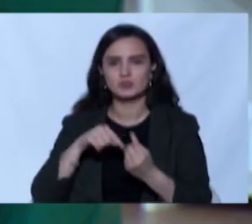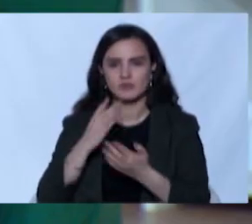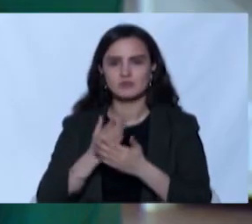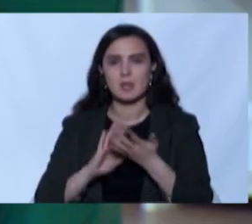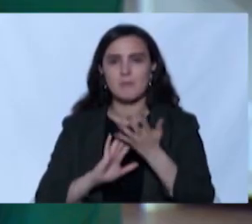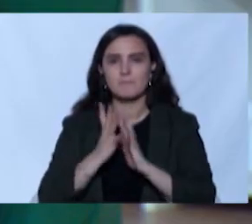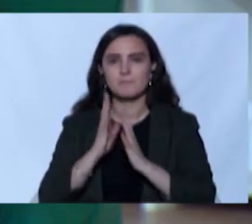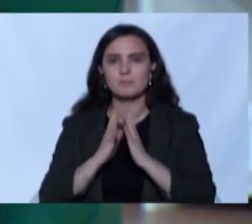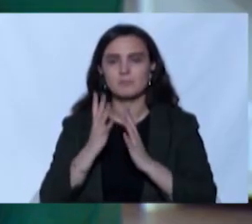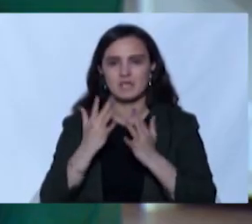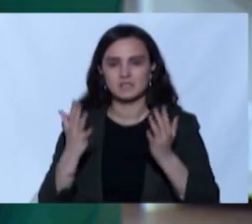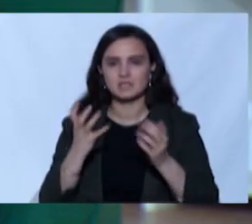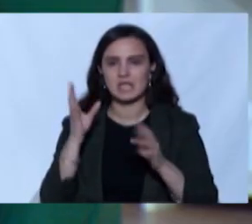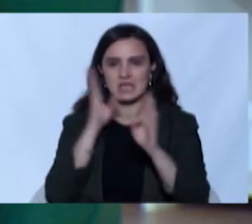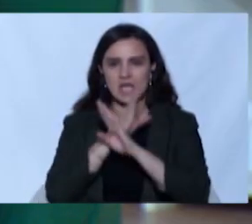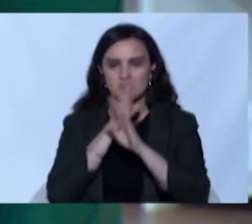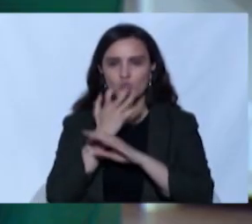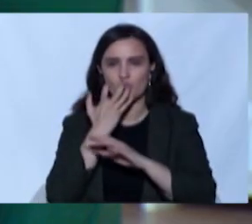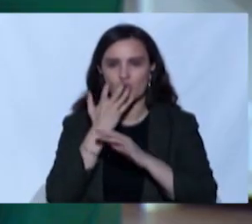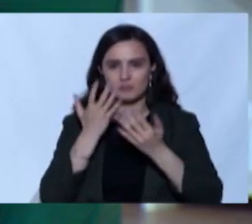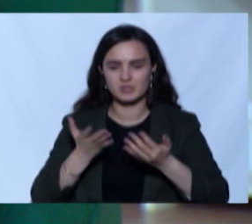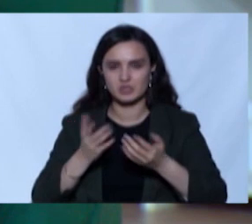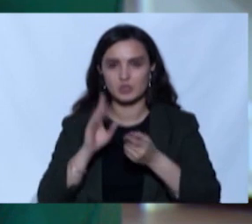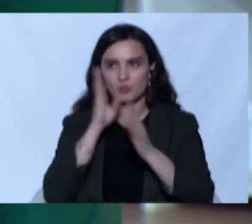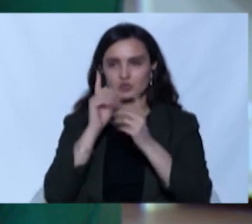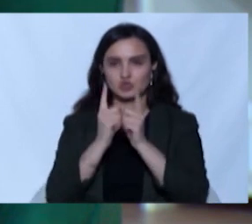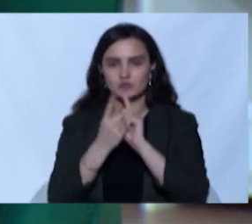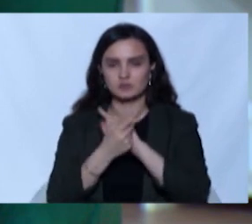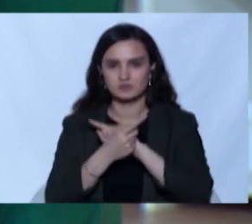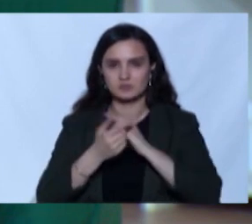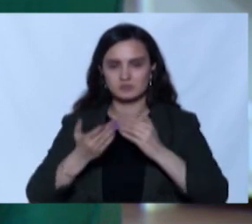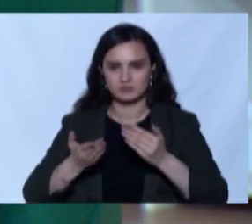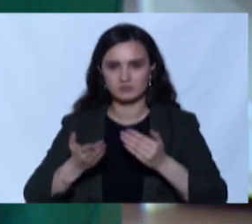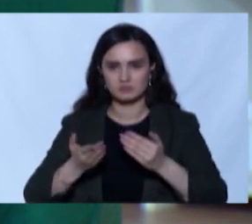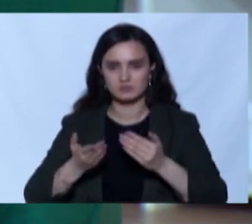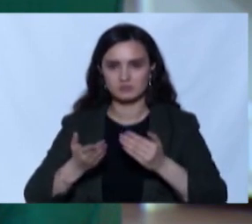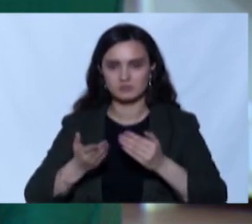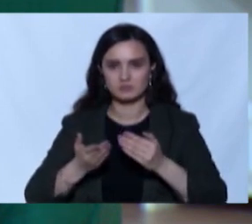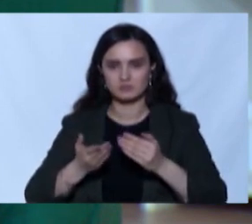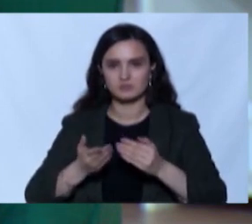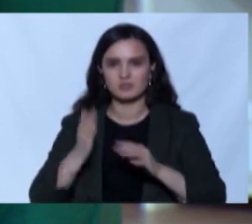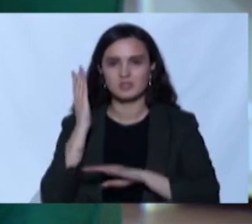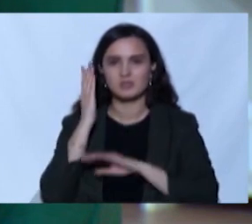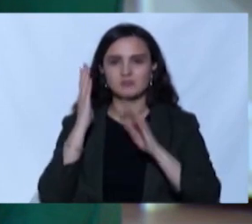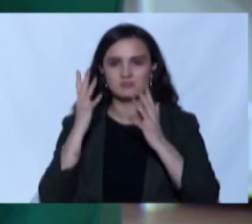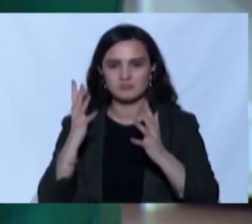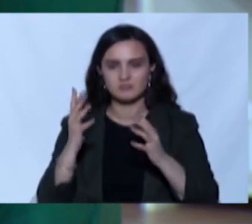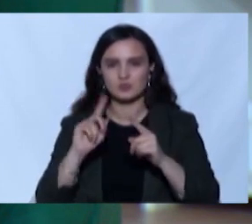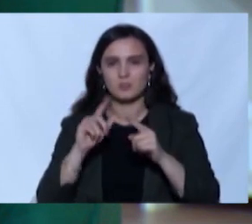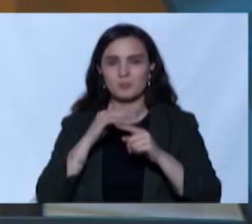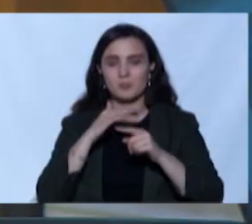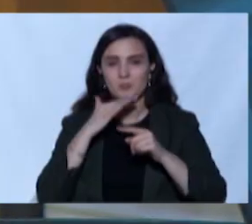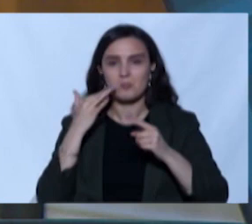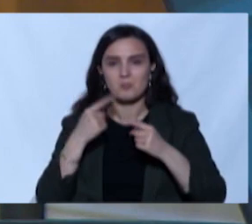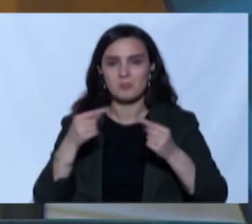is warming, a climate which is changing and potentially leading us towards extinction. So again, it begs the